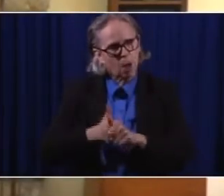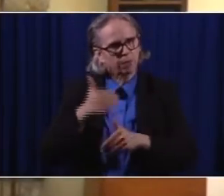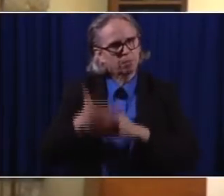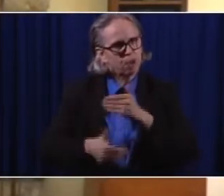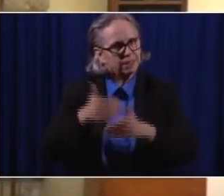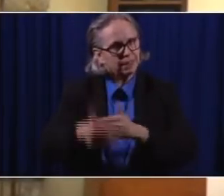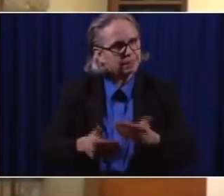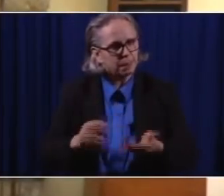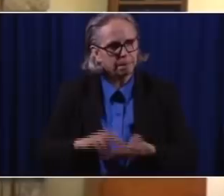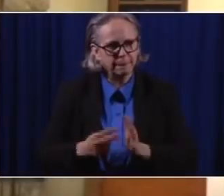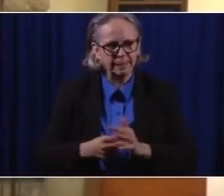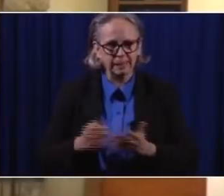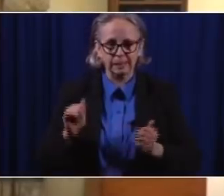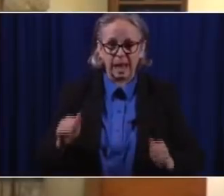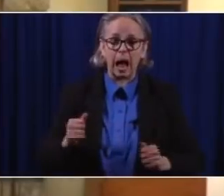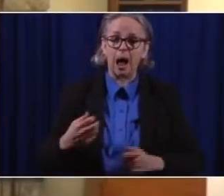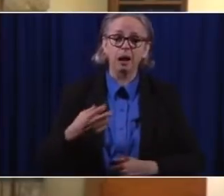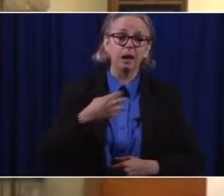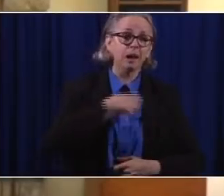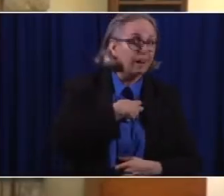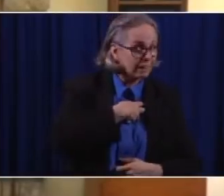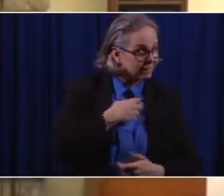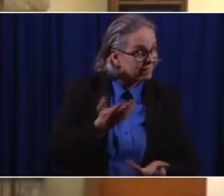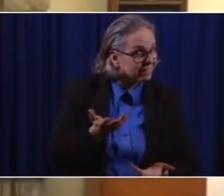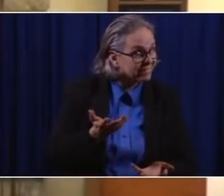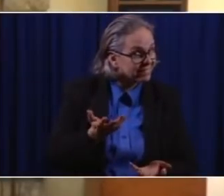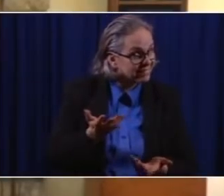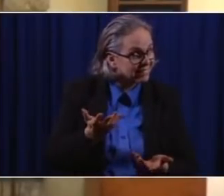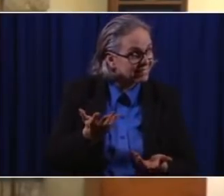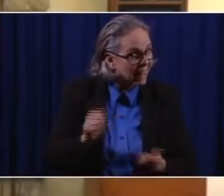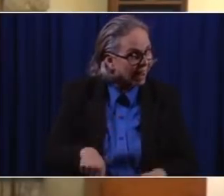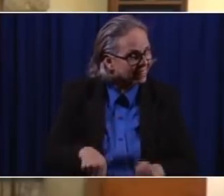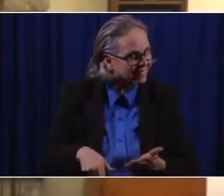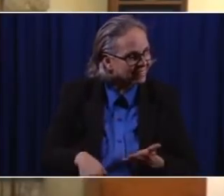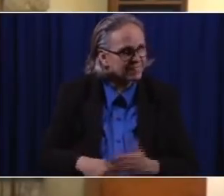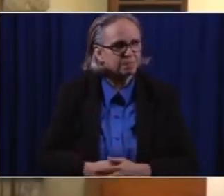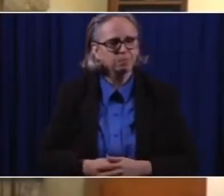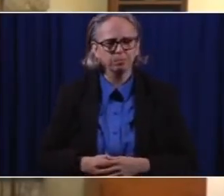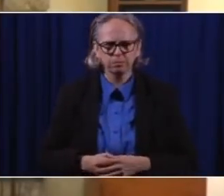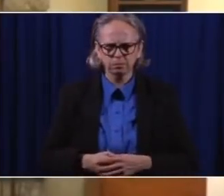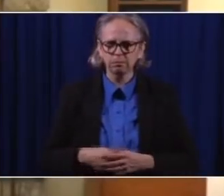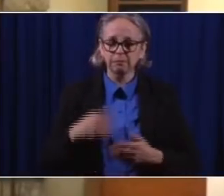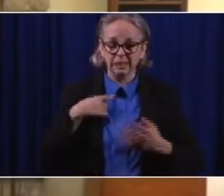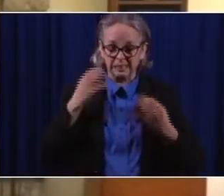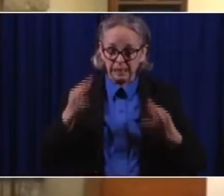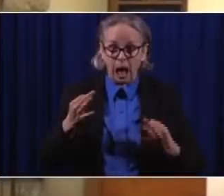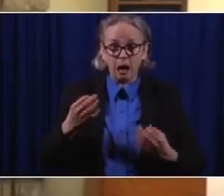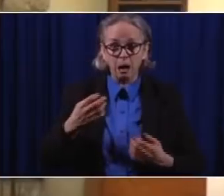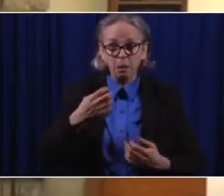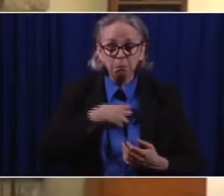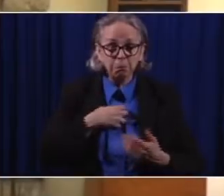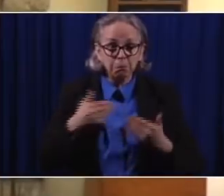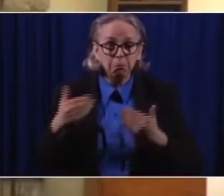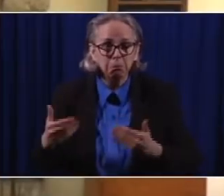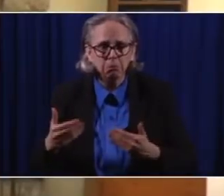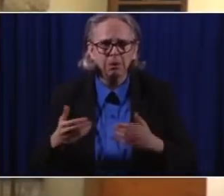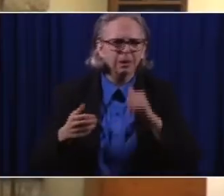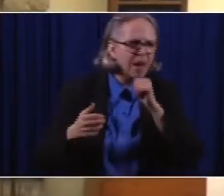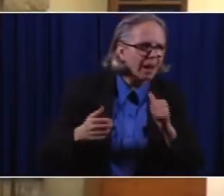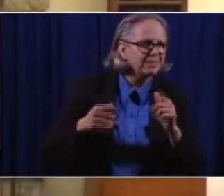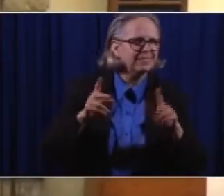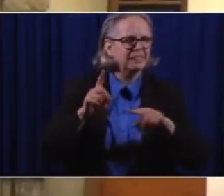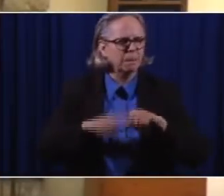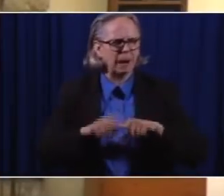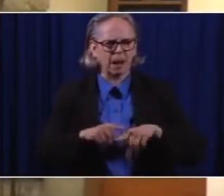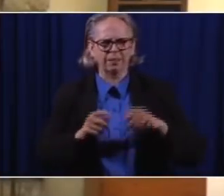or don't. And we make those decisions based upon what best counsel